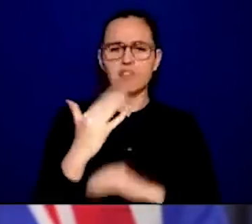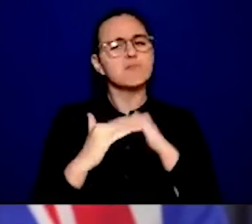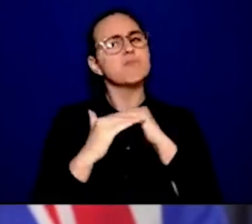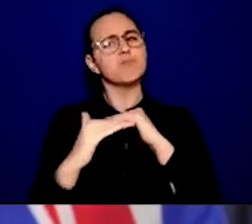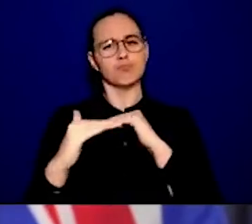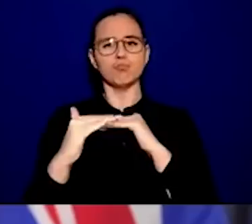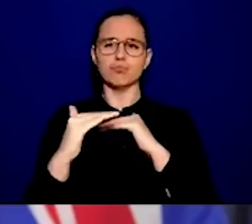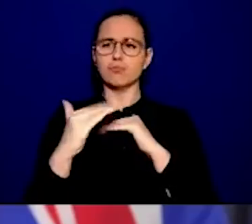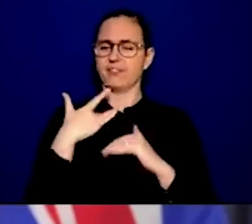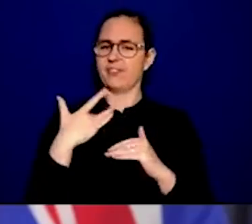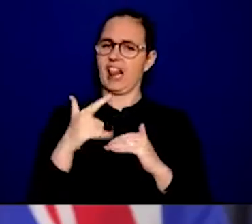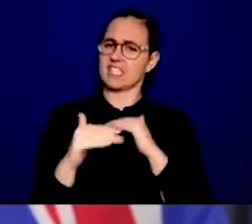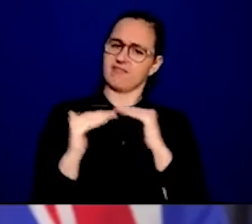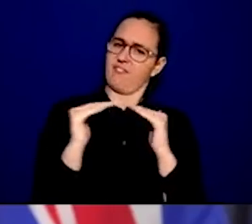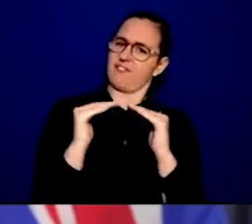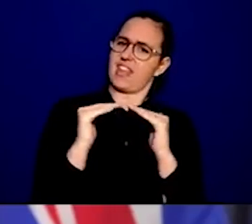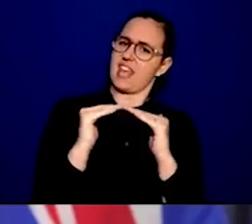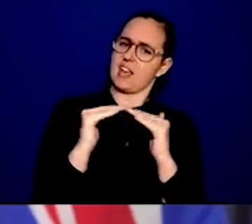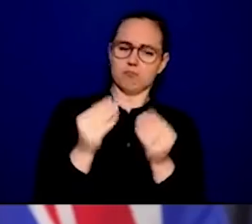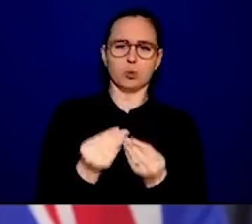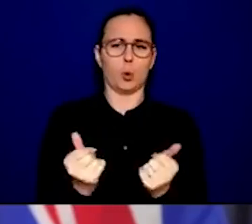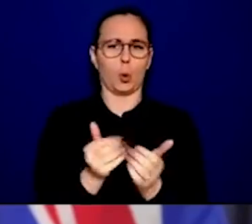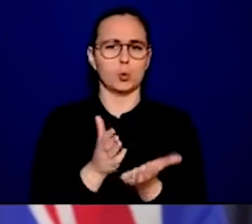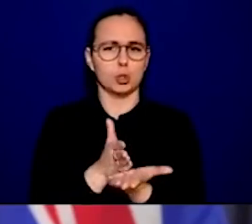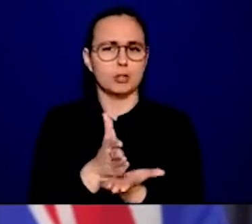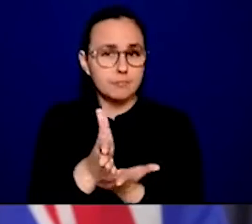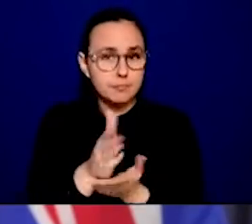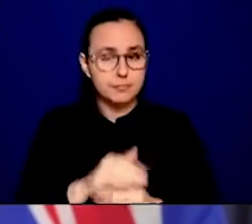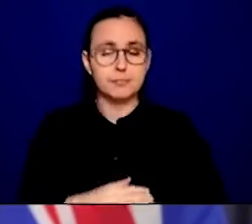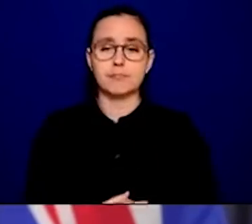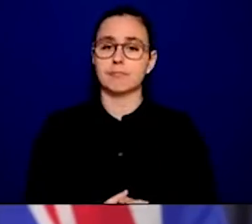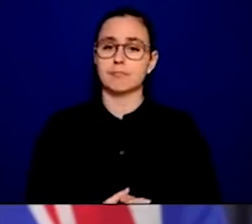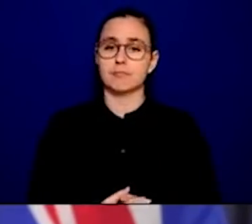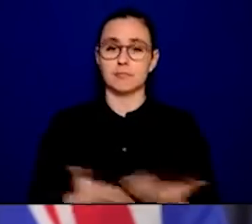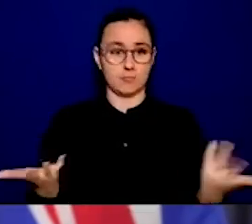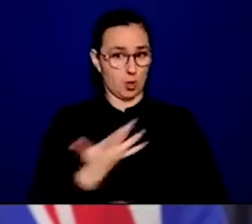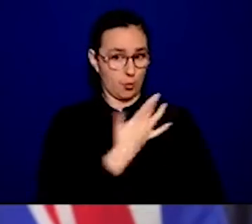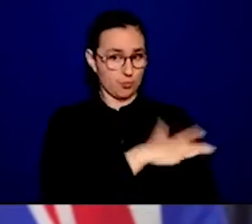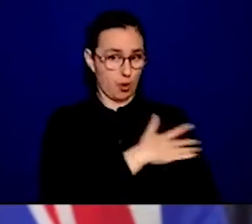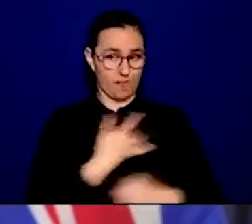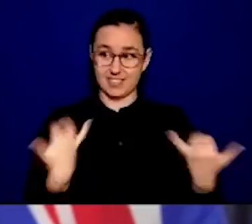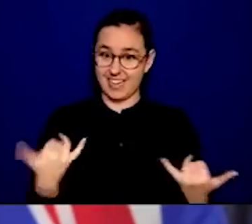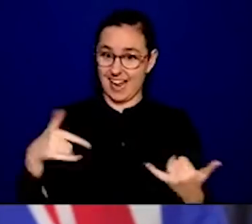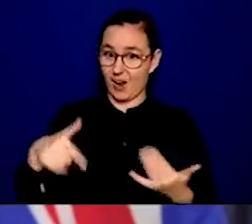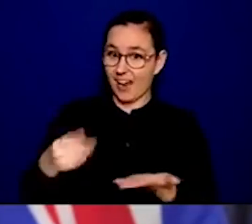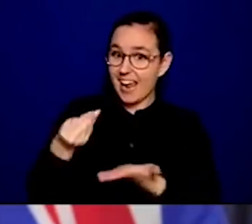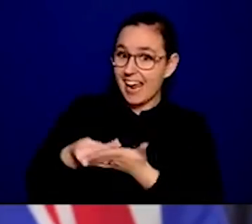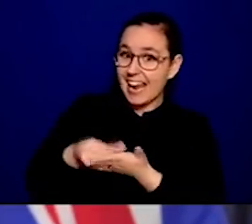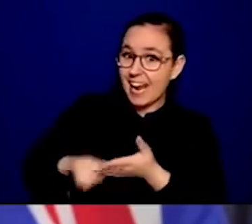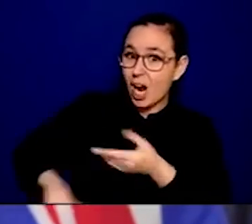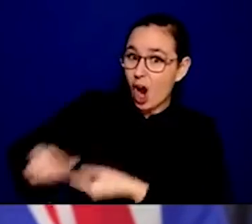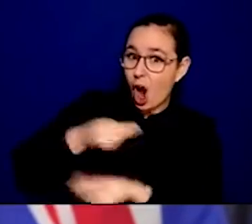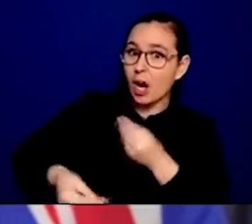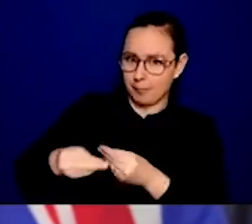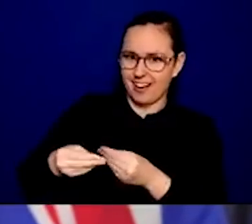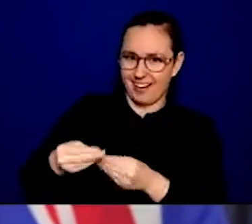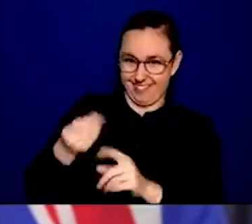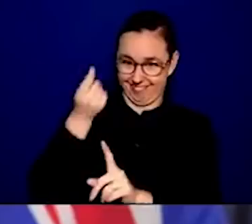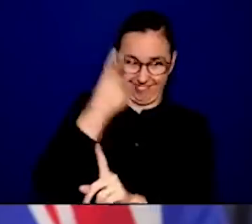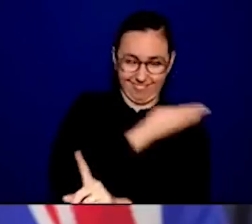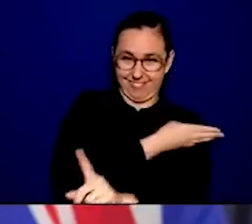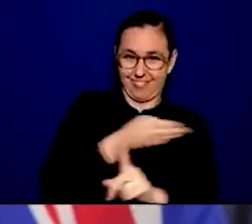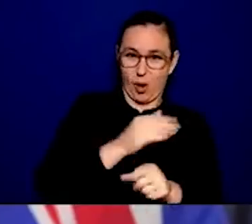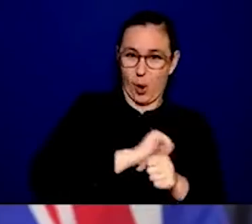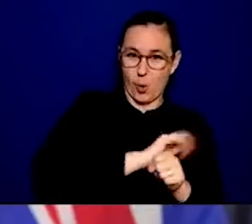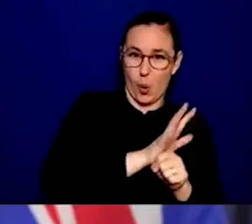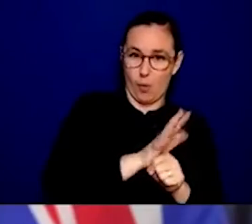sectors. As our province recovers, I encourage businesses to recognize the economic and social benefits of